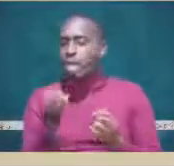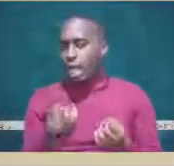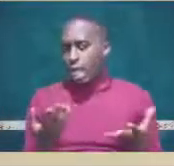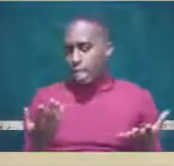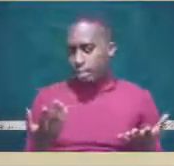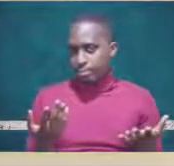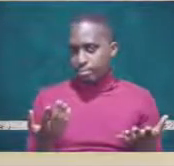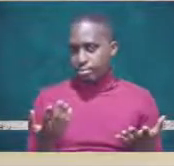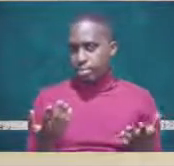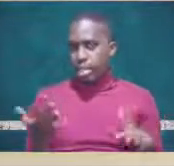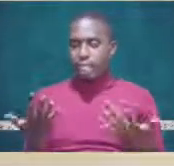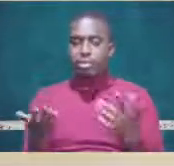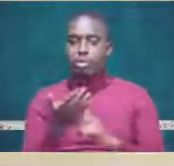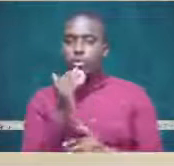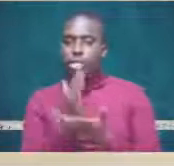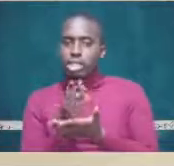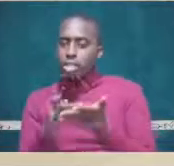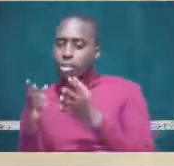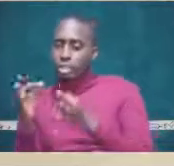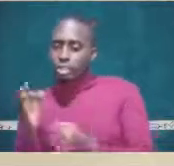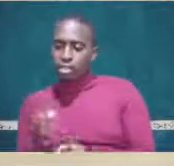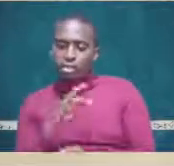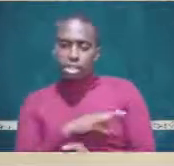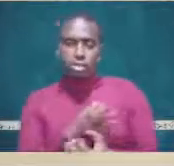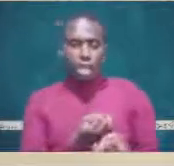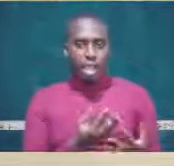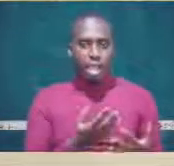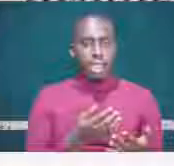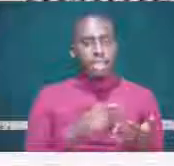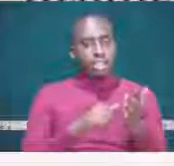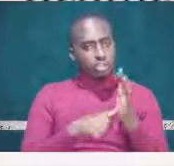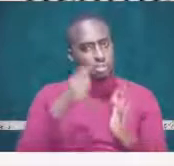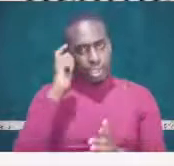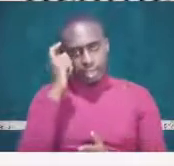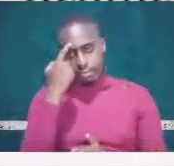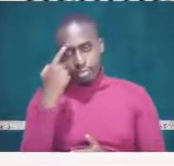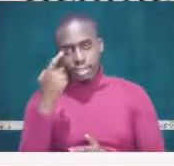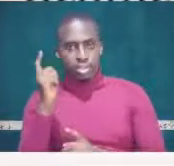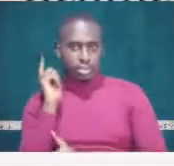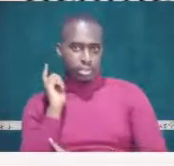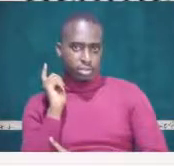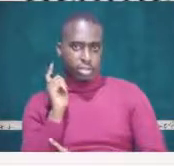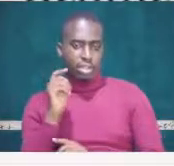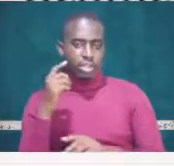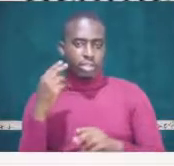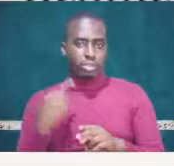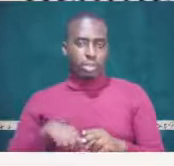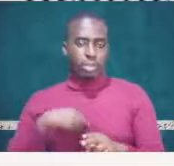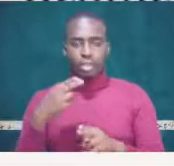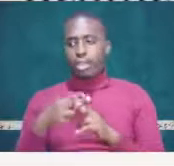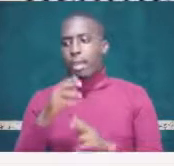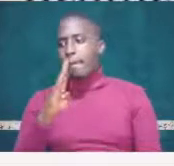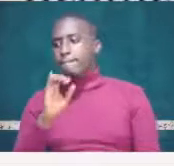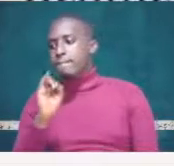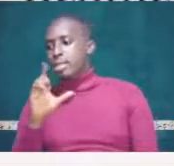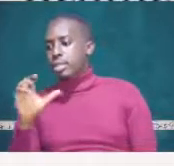depends on the interest rate on bonds issued by the government, those government securities, what we call the treasury bills and the